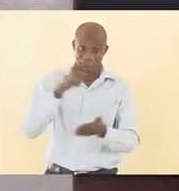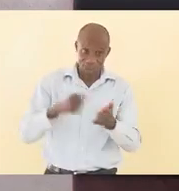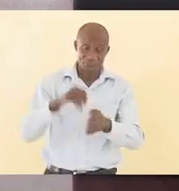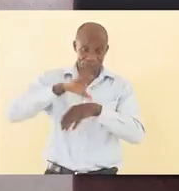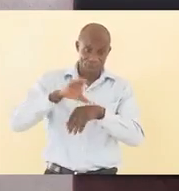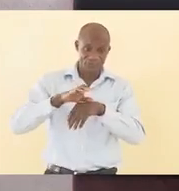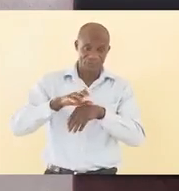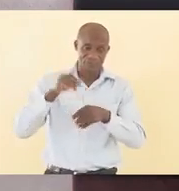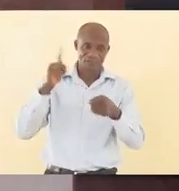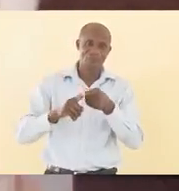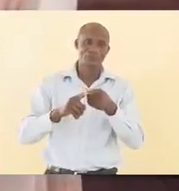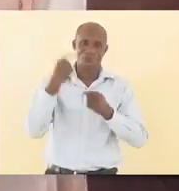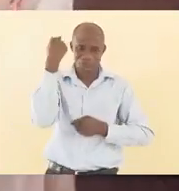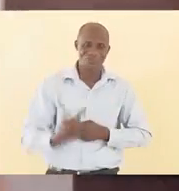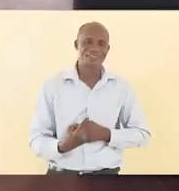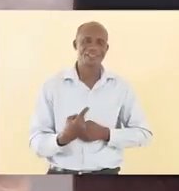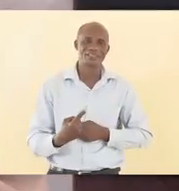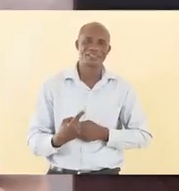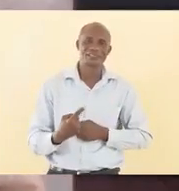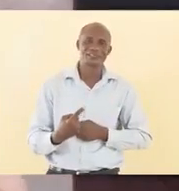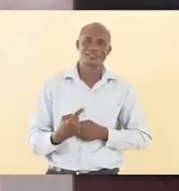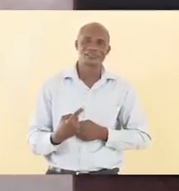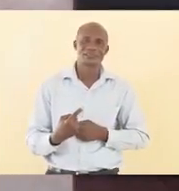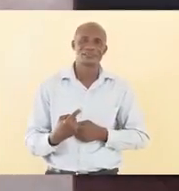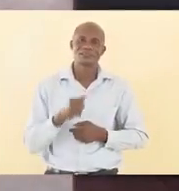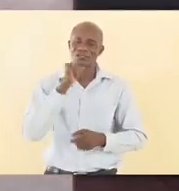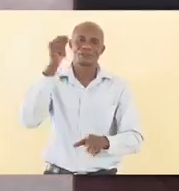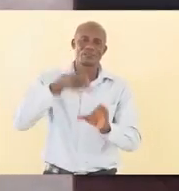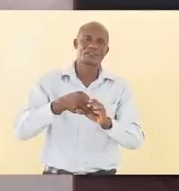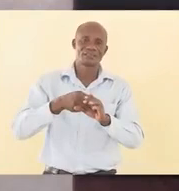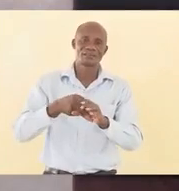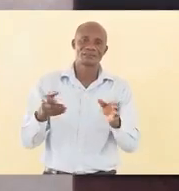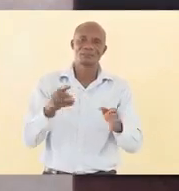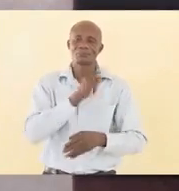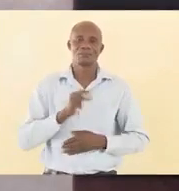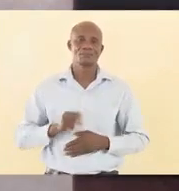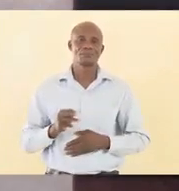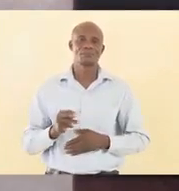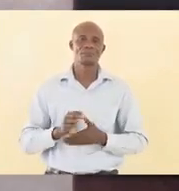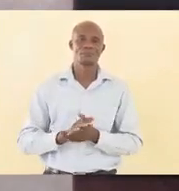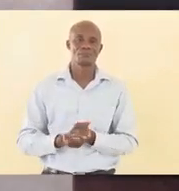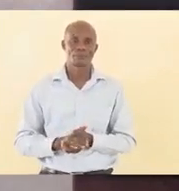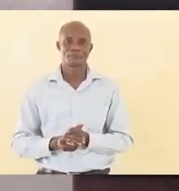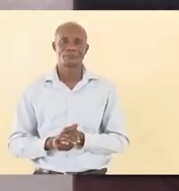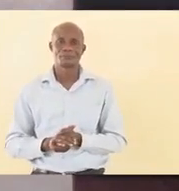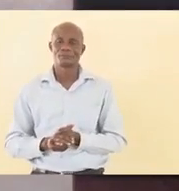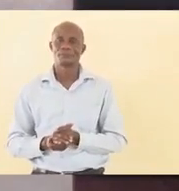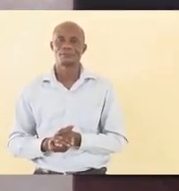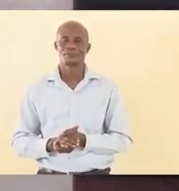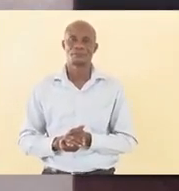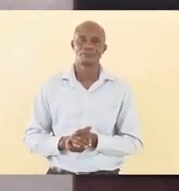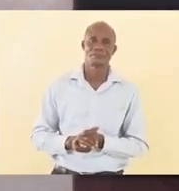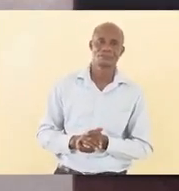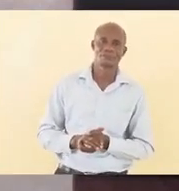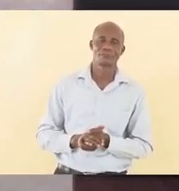member. Tony is a cameraman. That's the role he's playing. Inya is choir mistress. That's the role. Ebenezer is